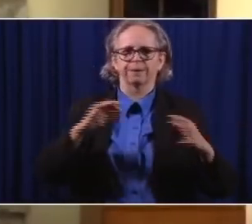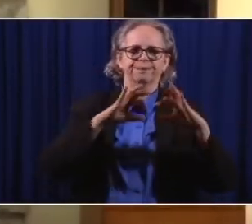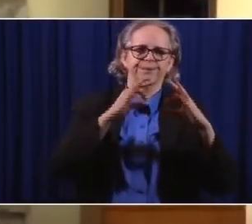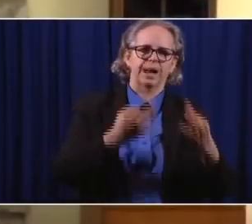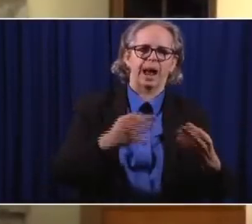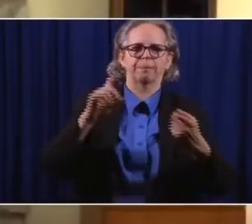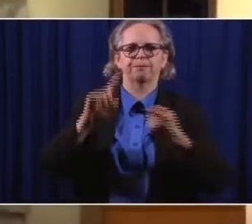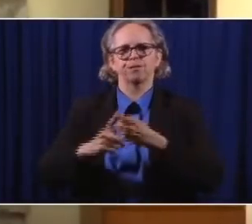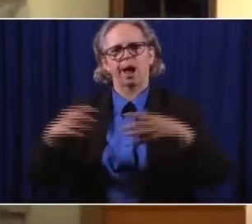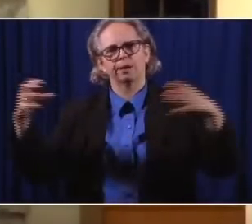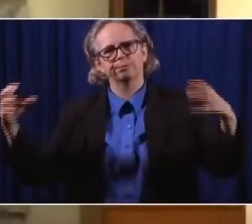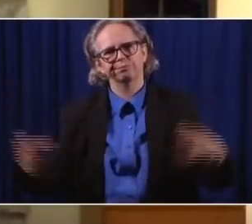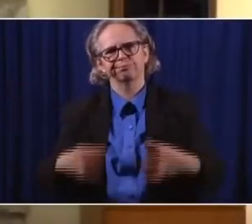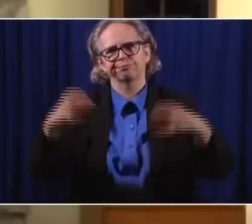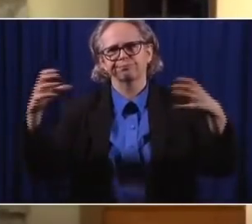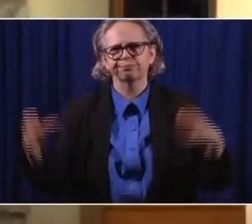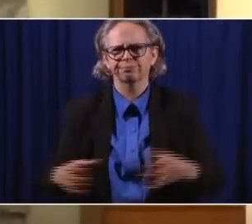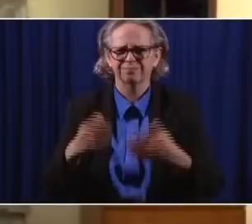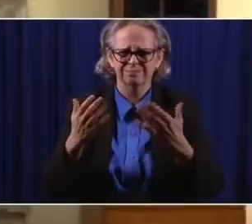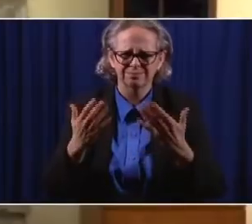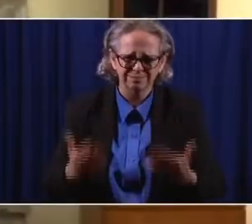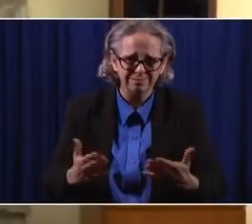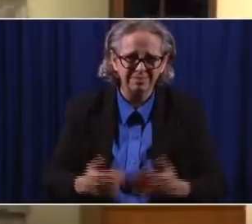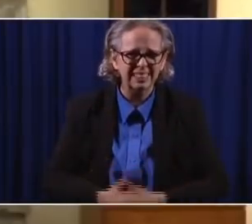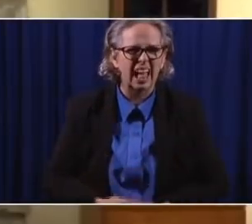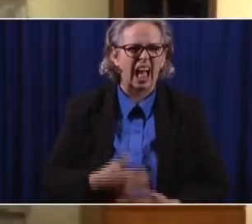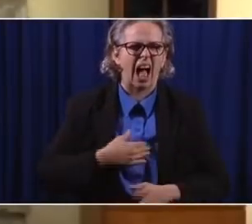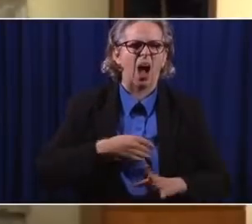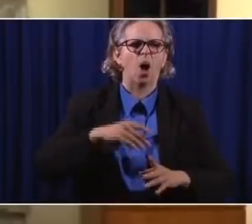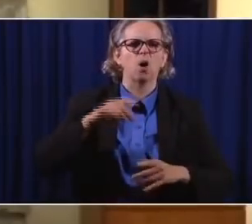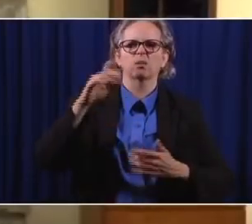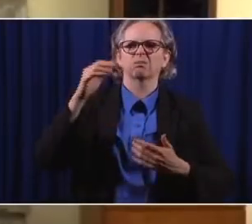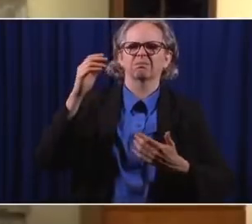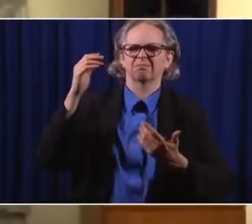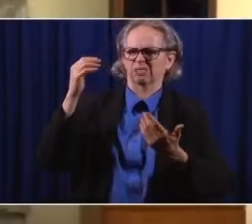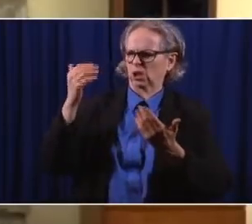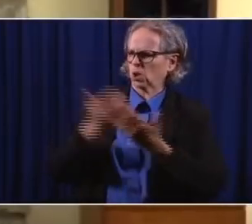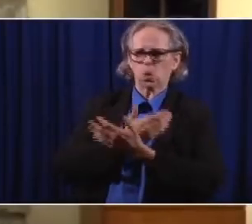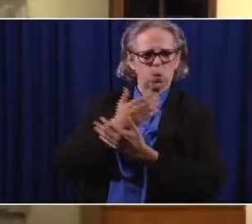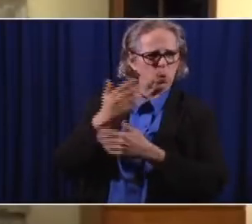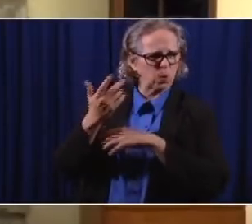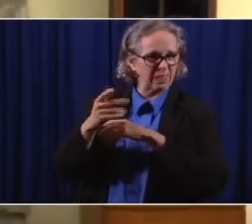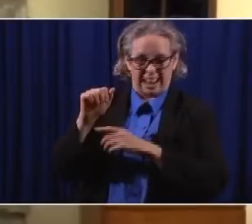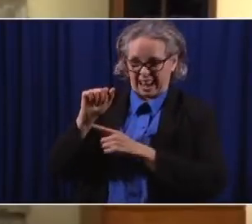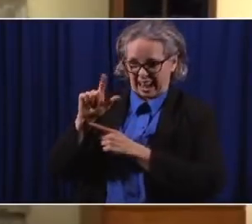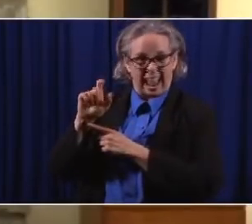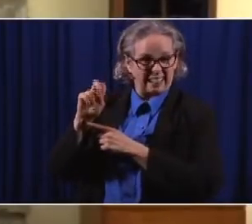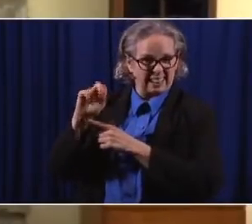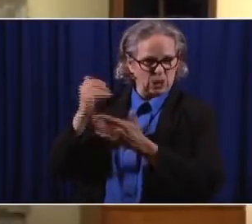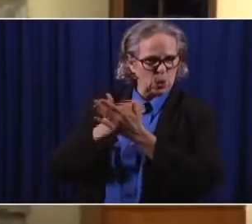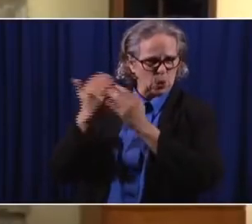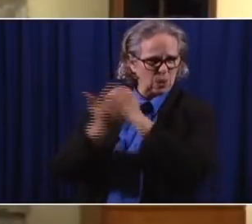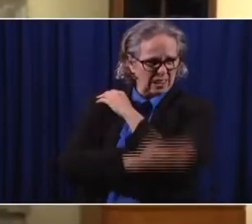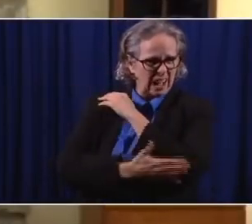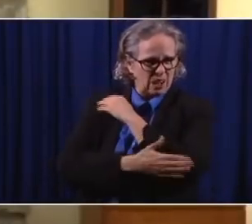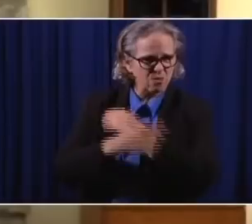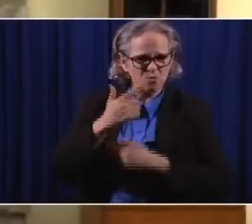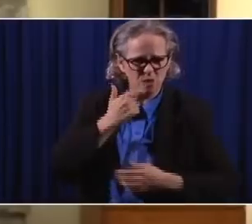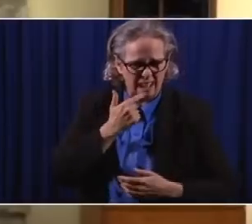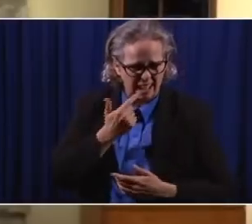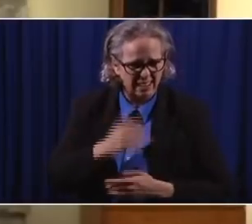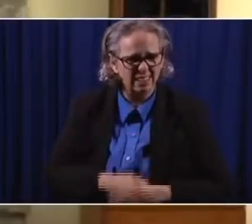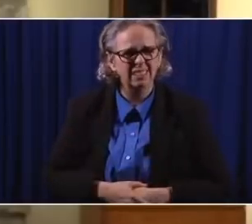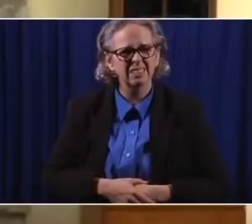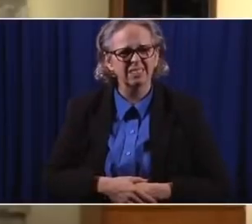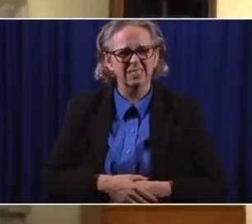counties. Allen County joins the list this week. The county also exceeds the CDC's threshold for high incidence. In fact, they are quite